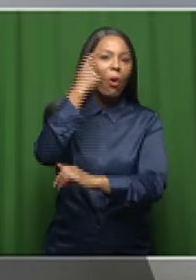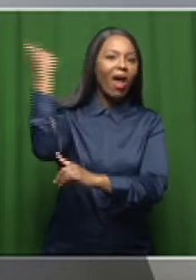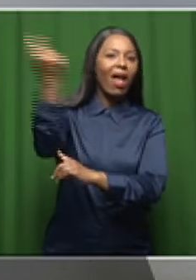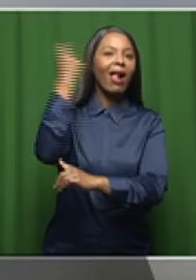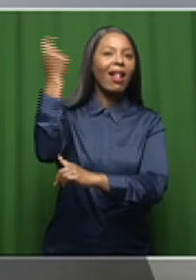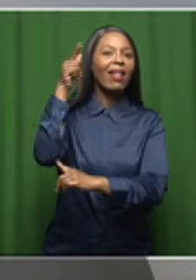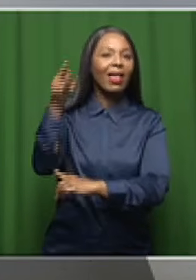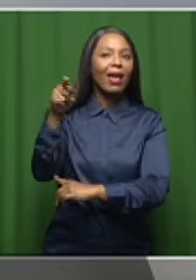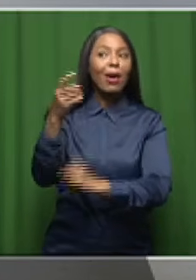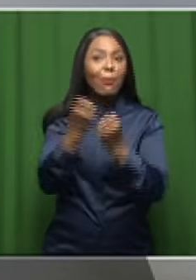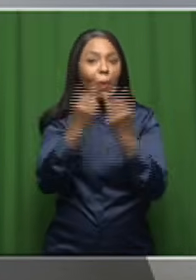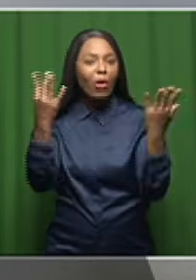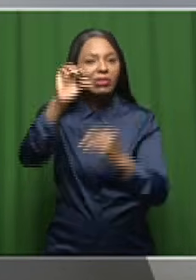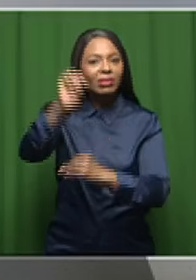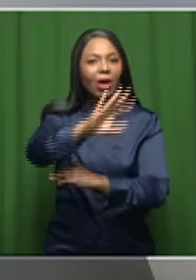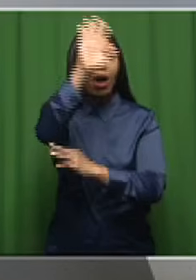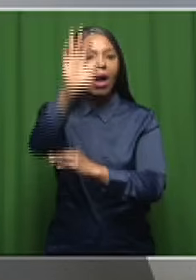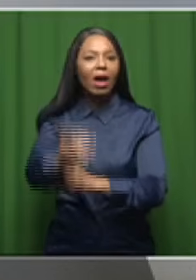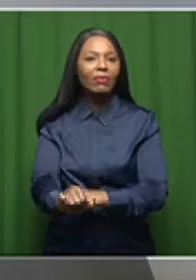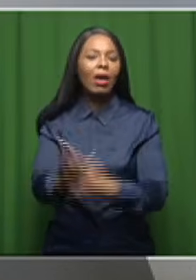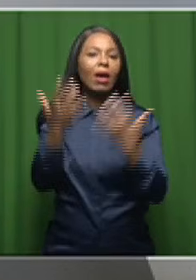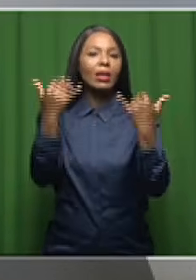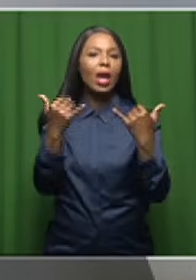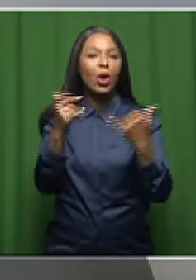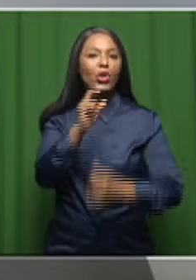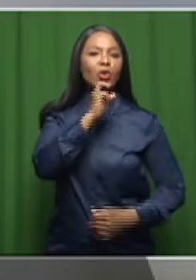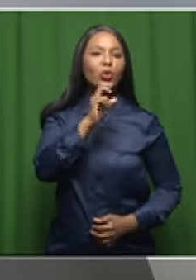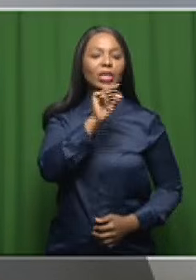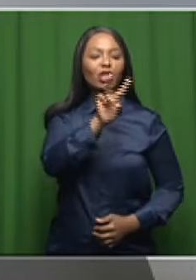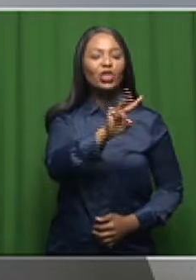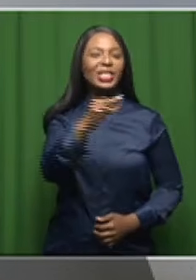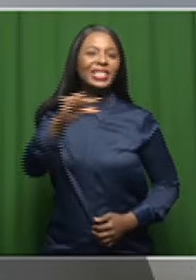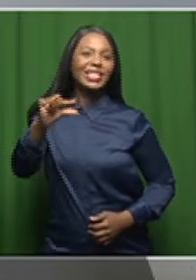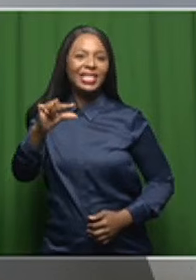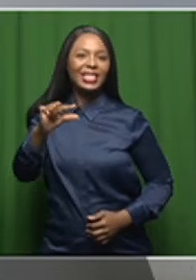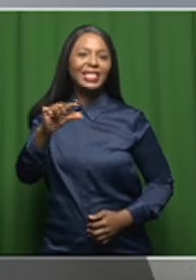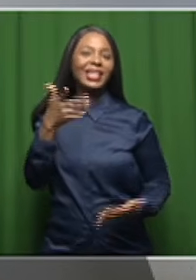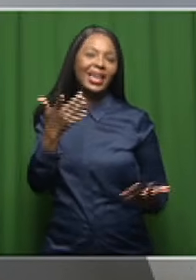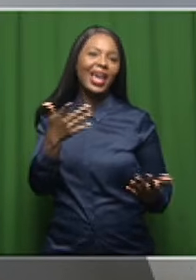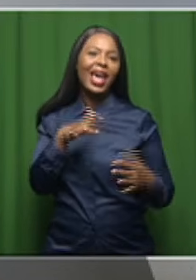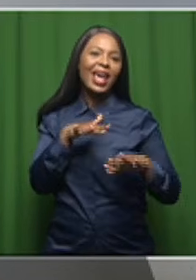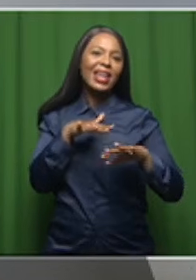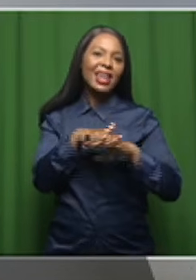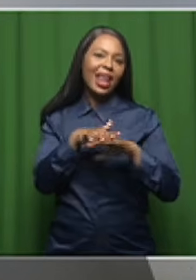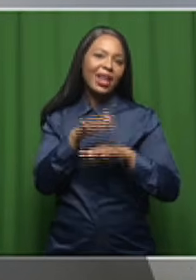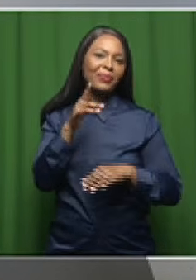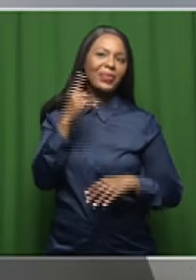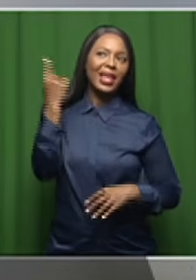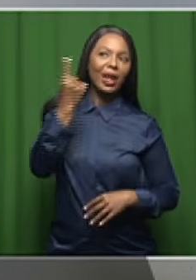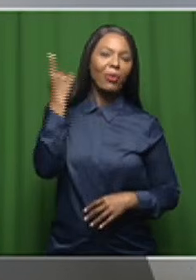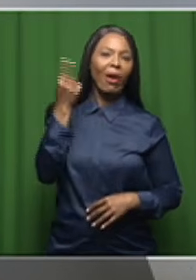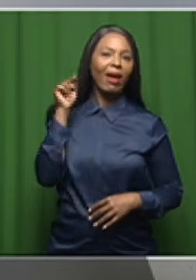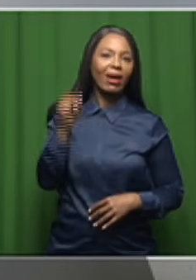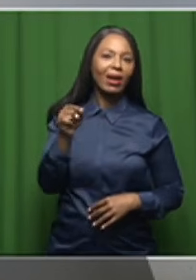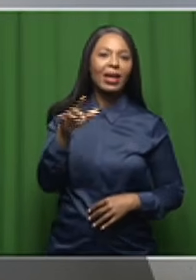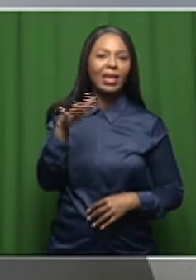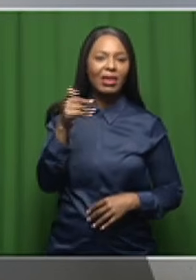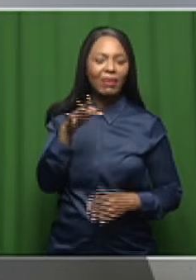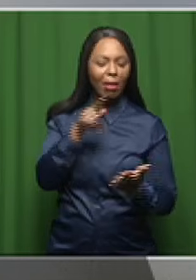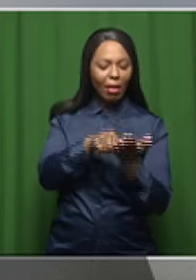South Africans, they are still on the 2G network when it comes to their cell phones. So even their downloading speed and